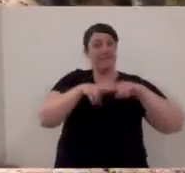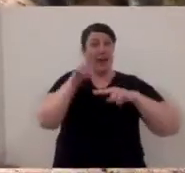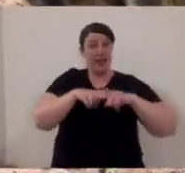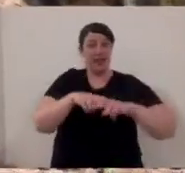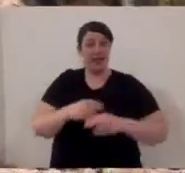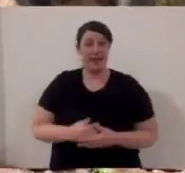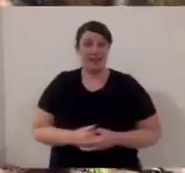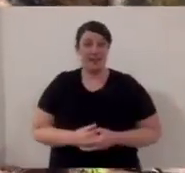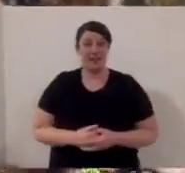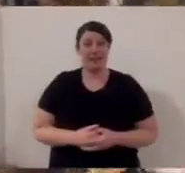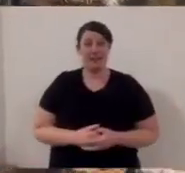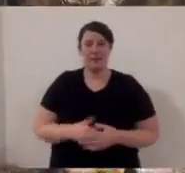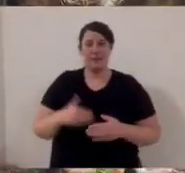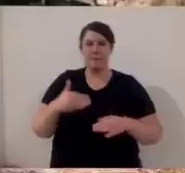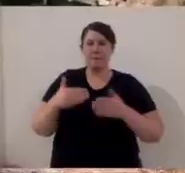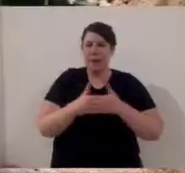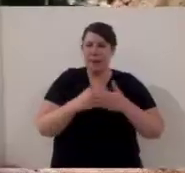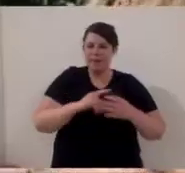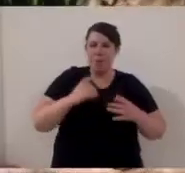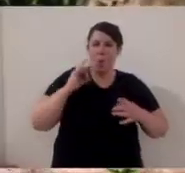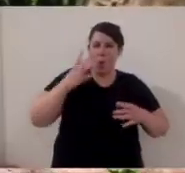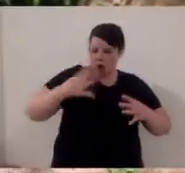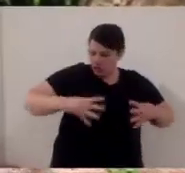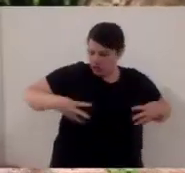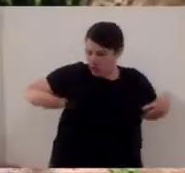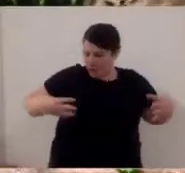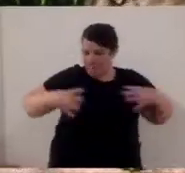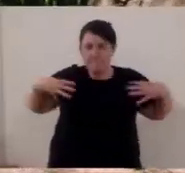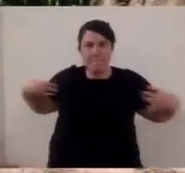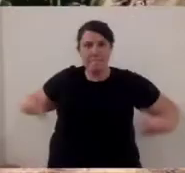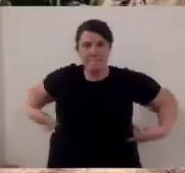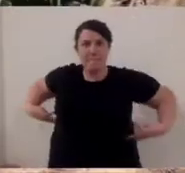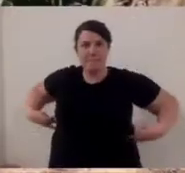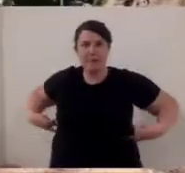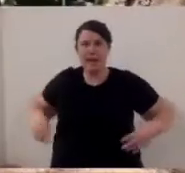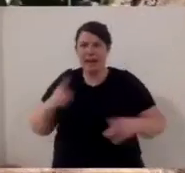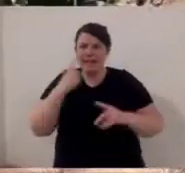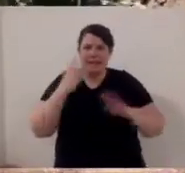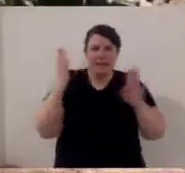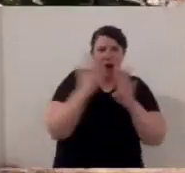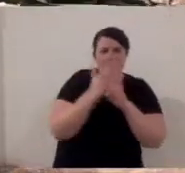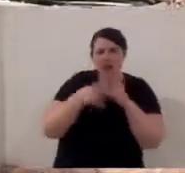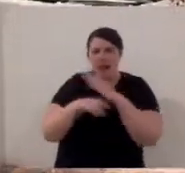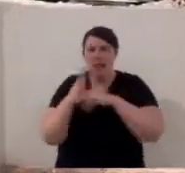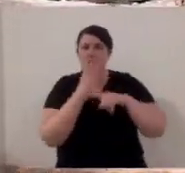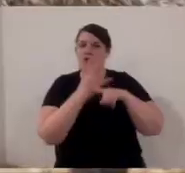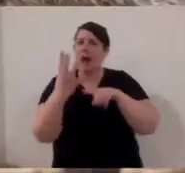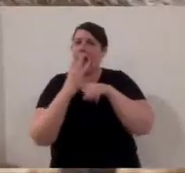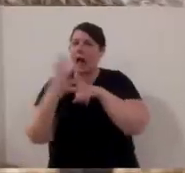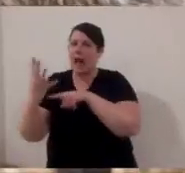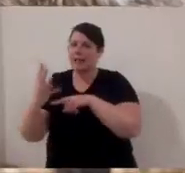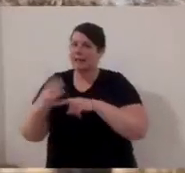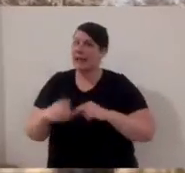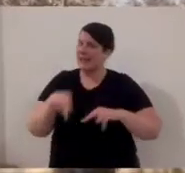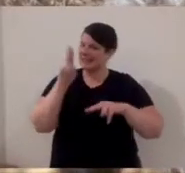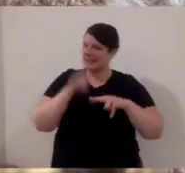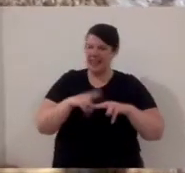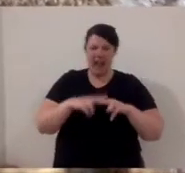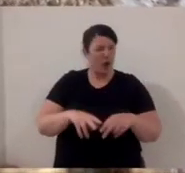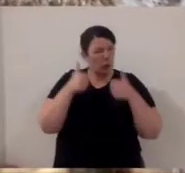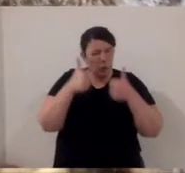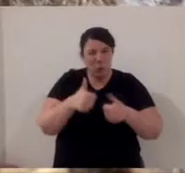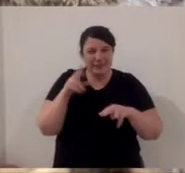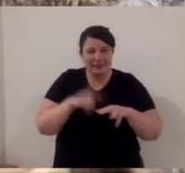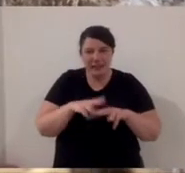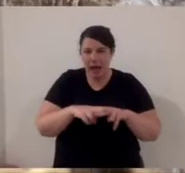are incredible. They've got these white stripes down them, and it blends them in with a basic camouflage in the grassy environments. And dad, he is a great dad.